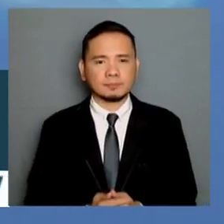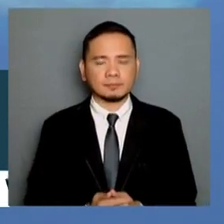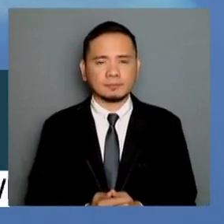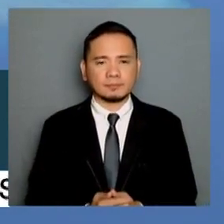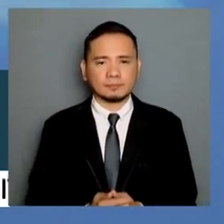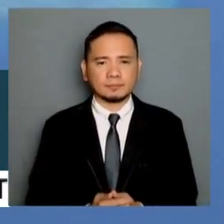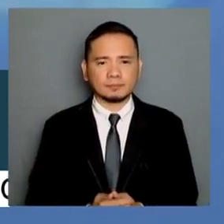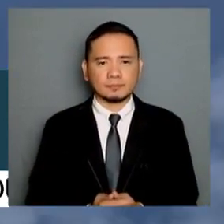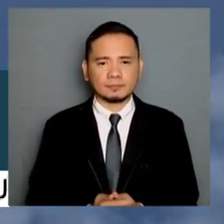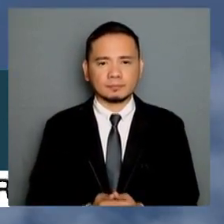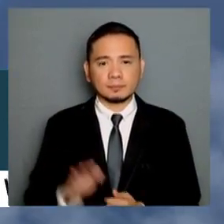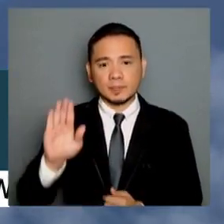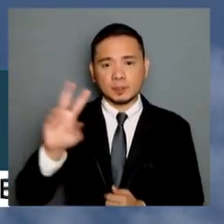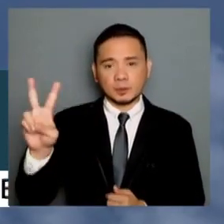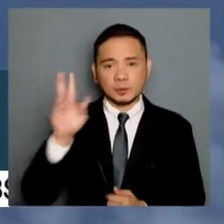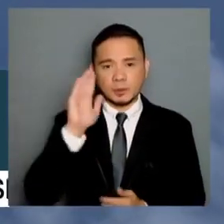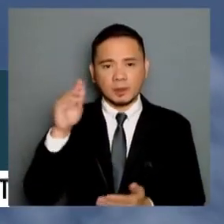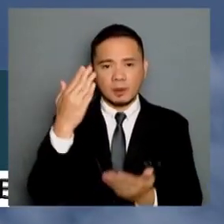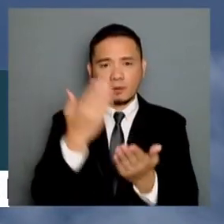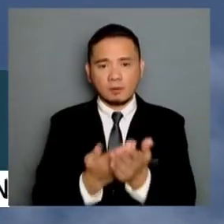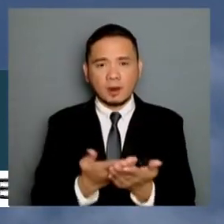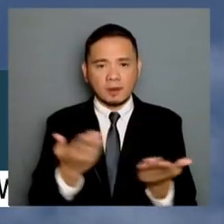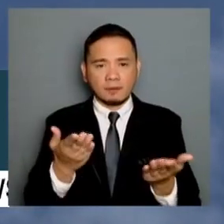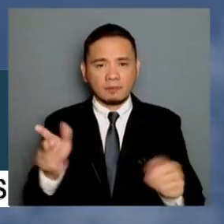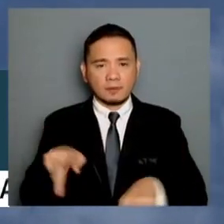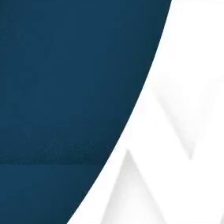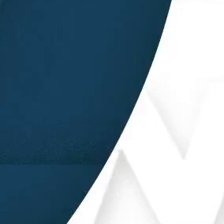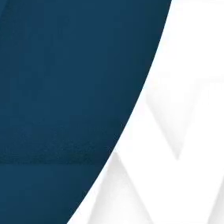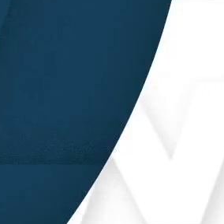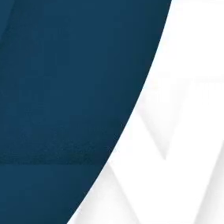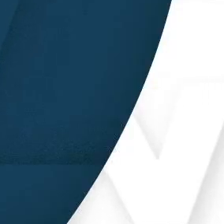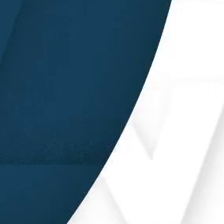President Marcos is set to arrive home later this afternoon.